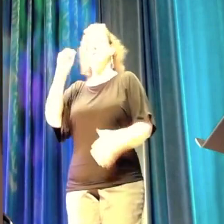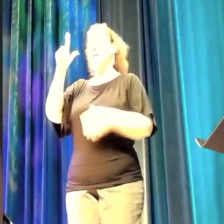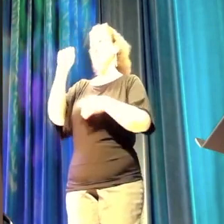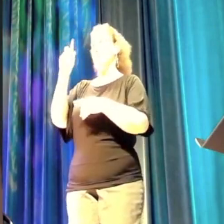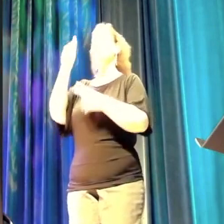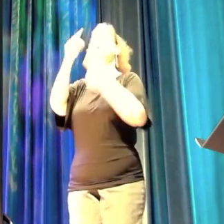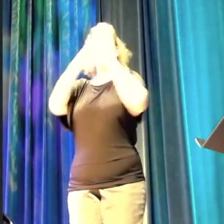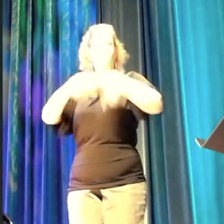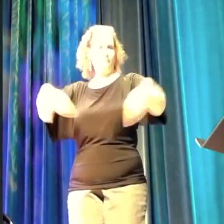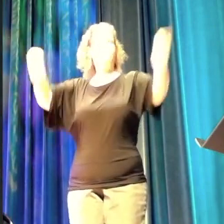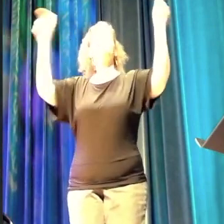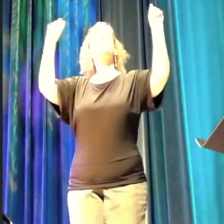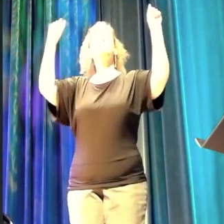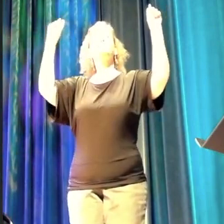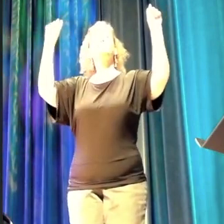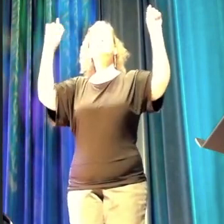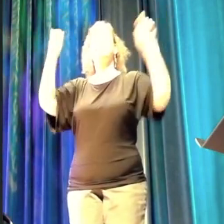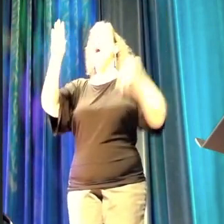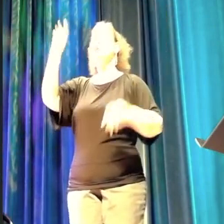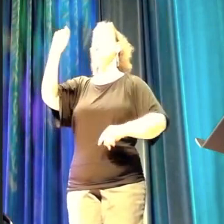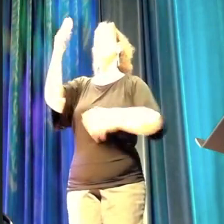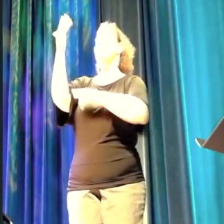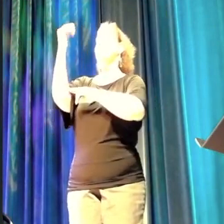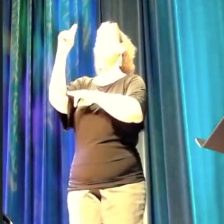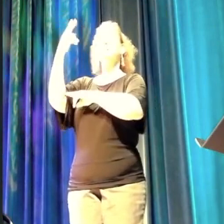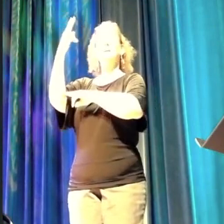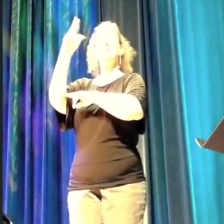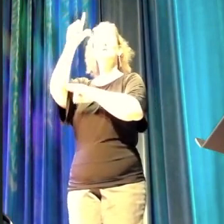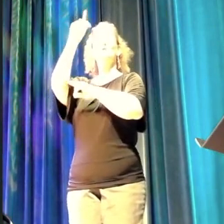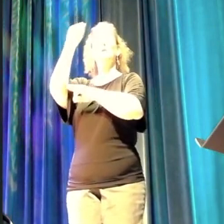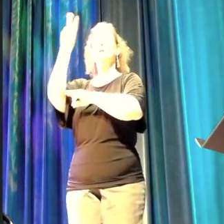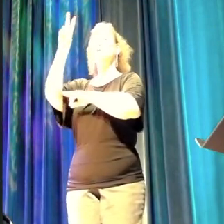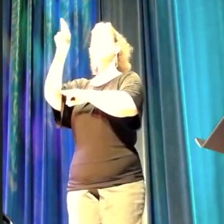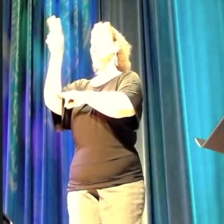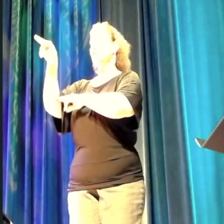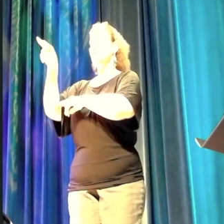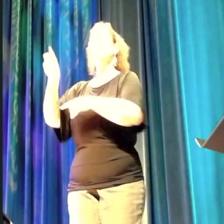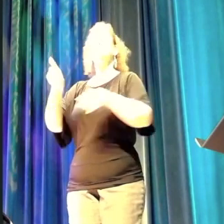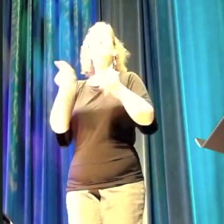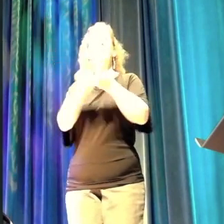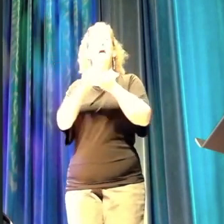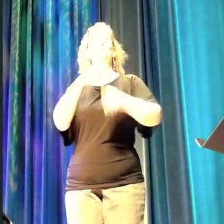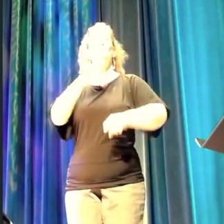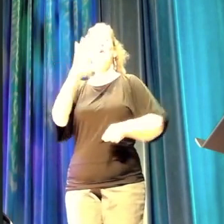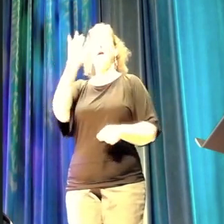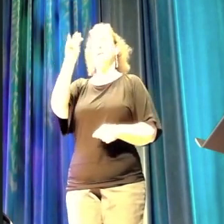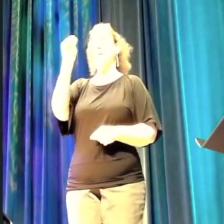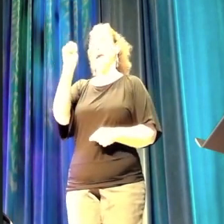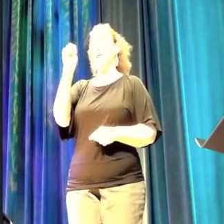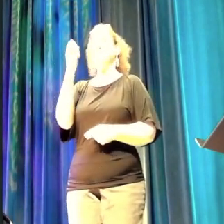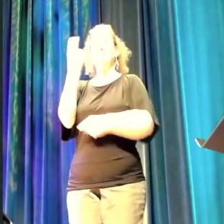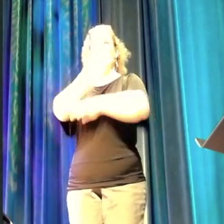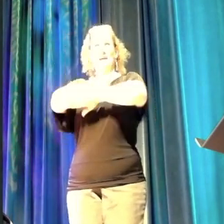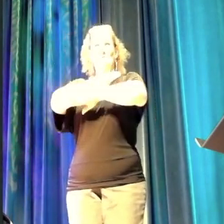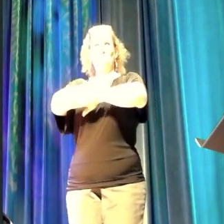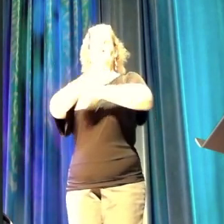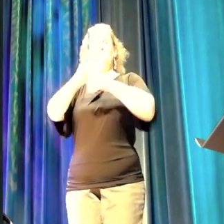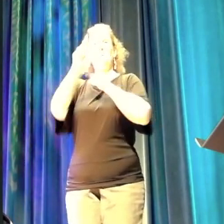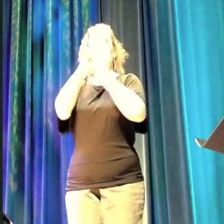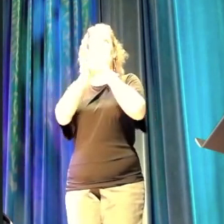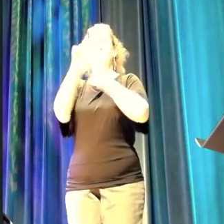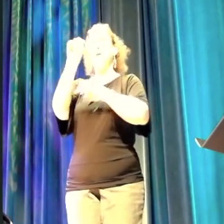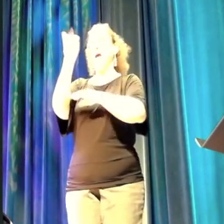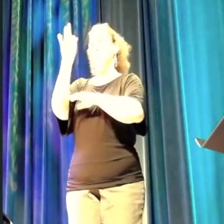Hereby proclaim October 15, 2022, as White King Day in the state